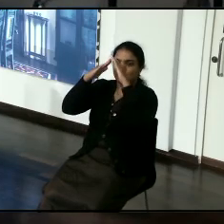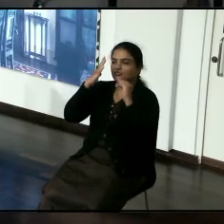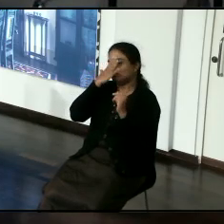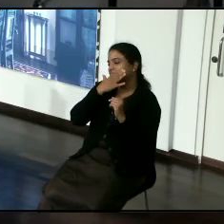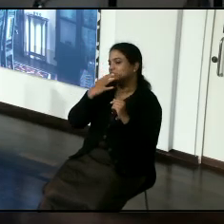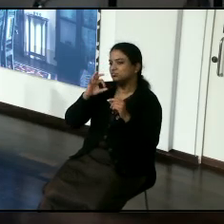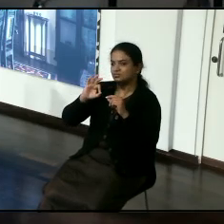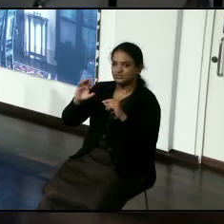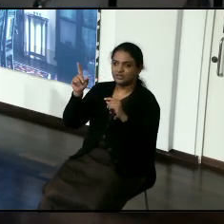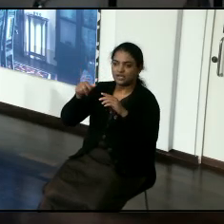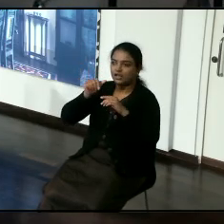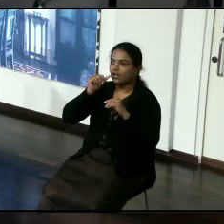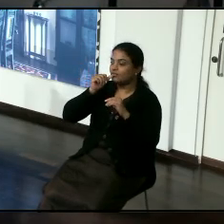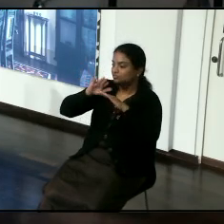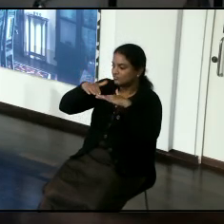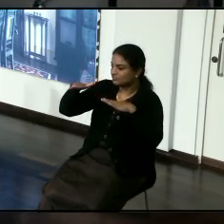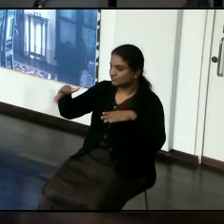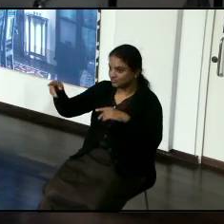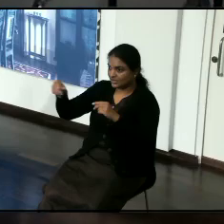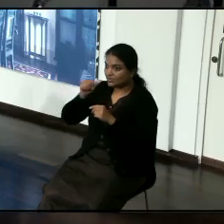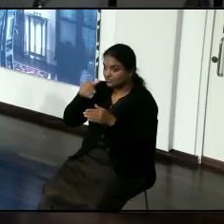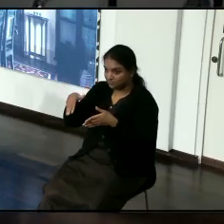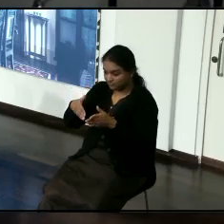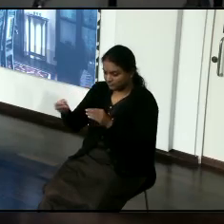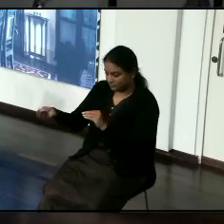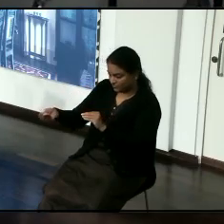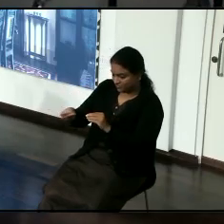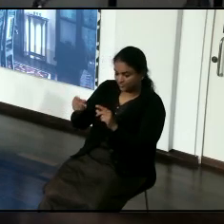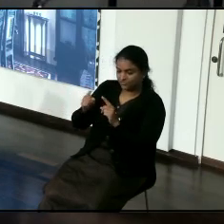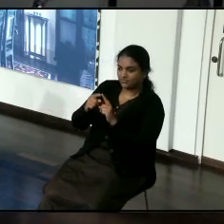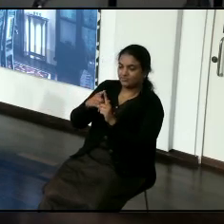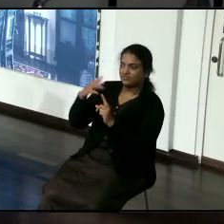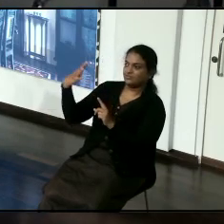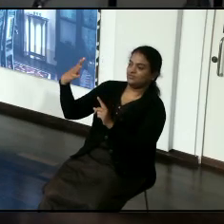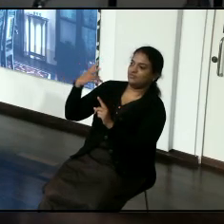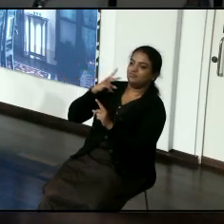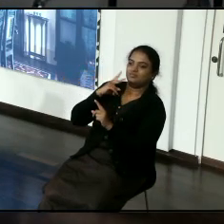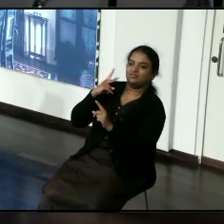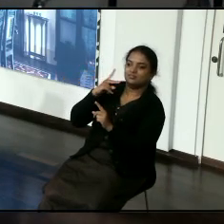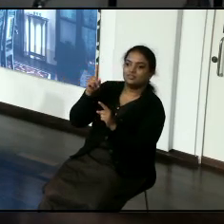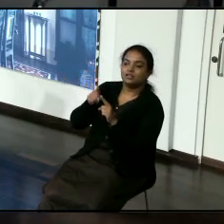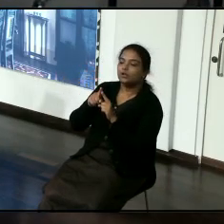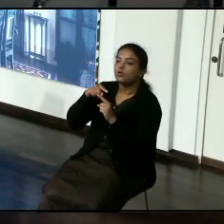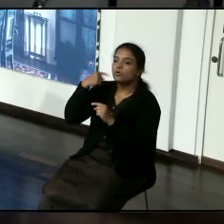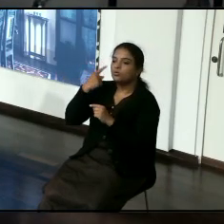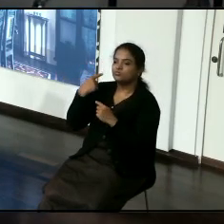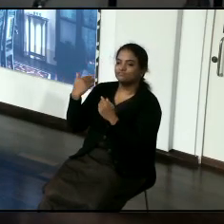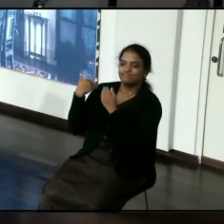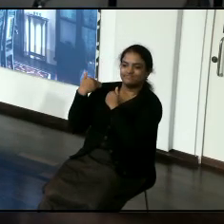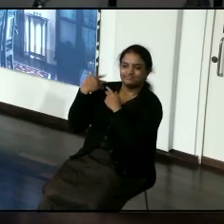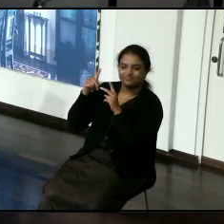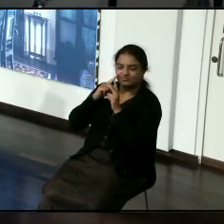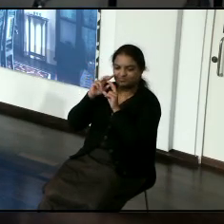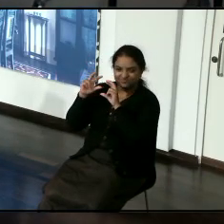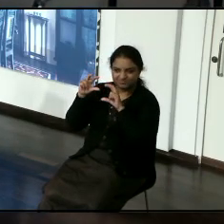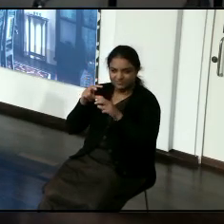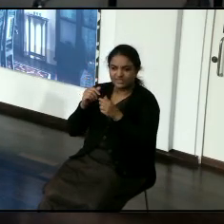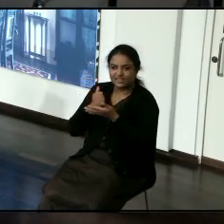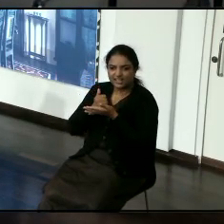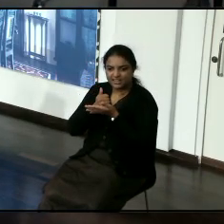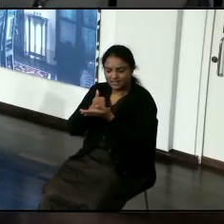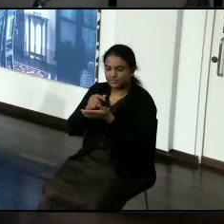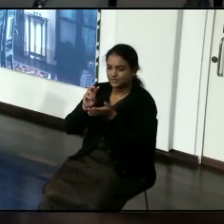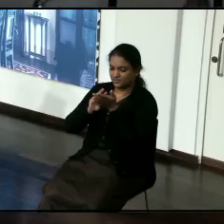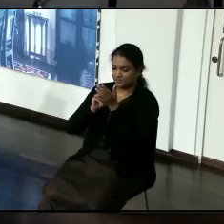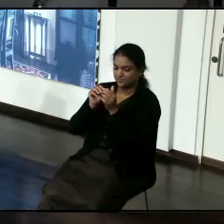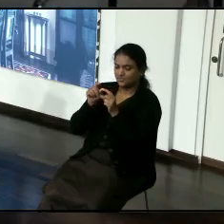river and featured in the book as the House of Reflections. She has her caretaker by her side. And Maria Teresa